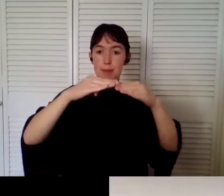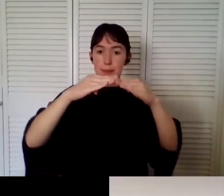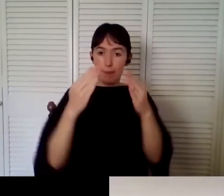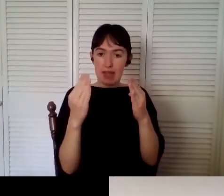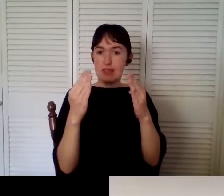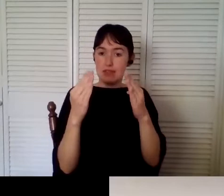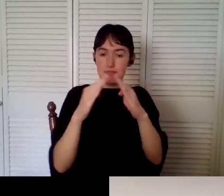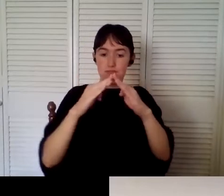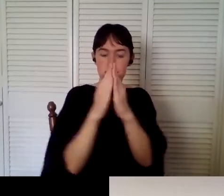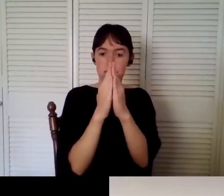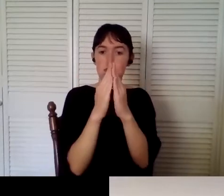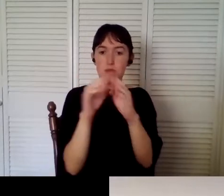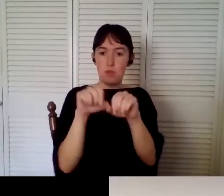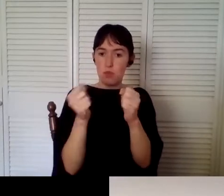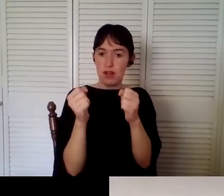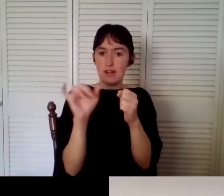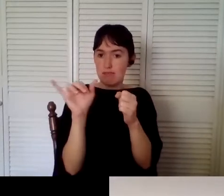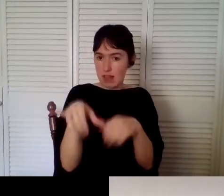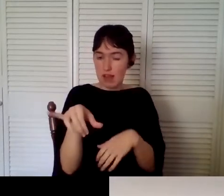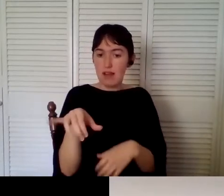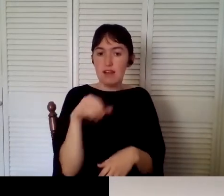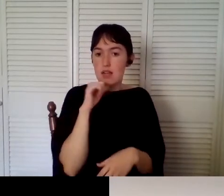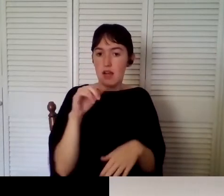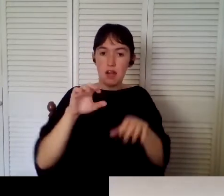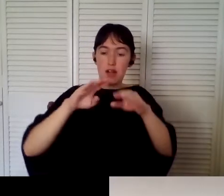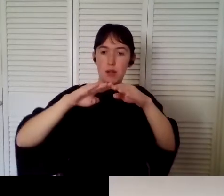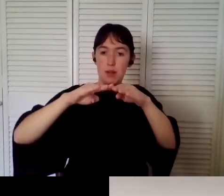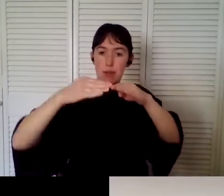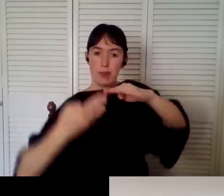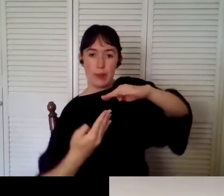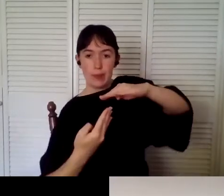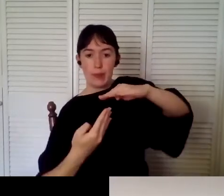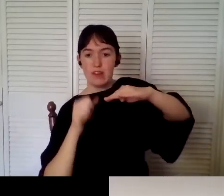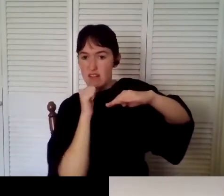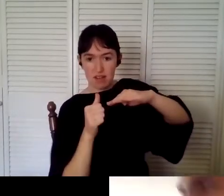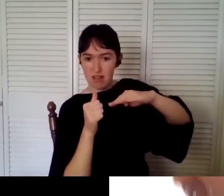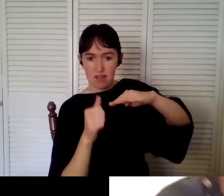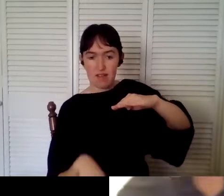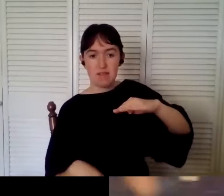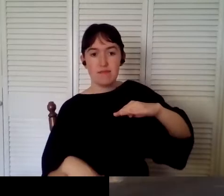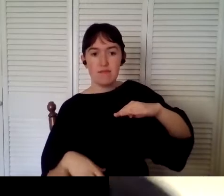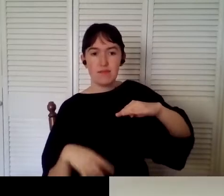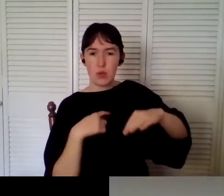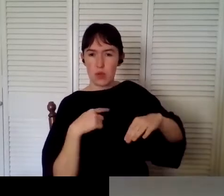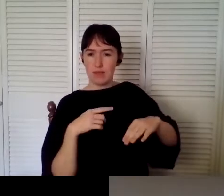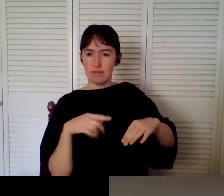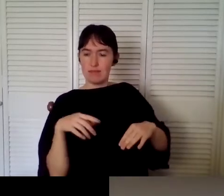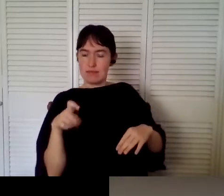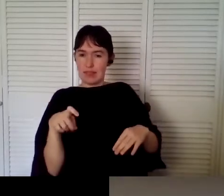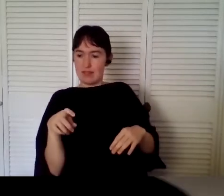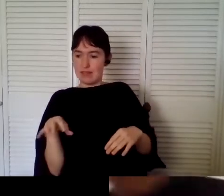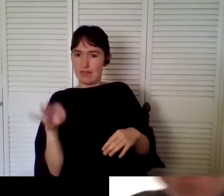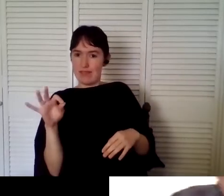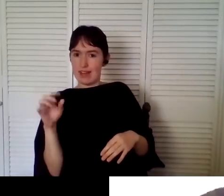darts hit the beef ribs, the dart. One moment, I have